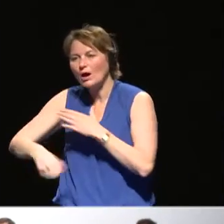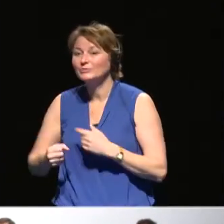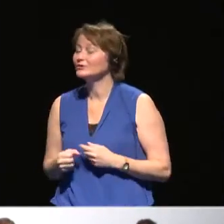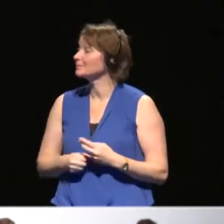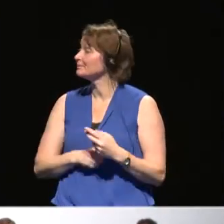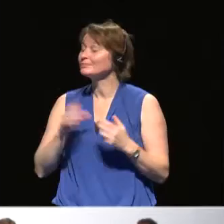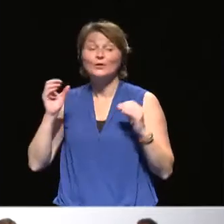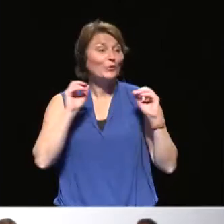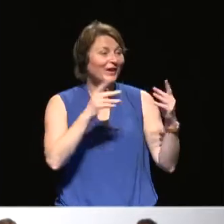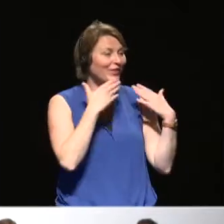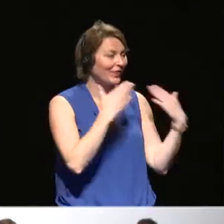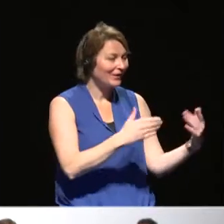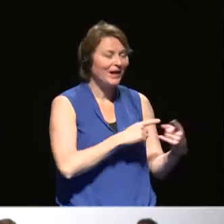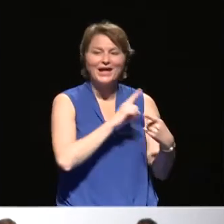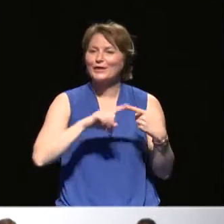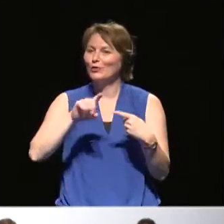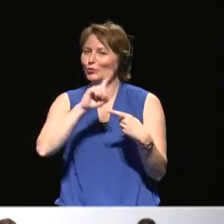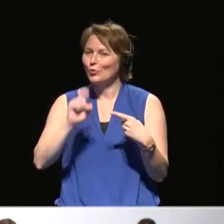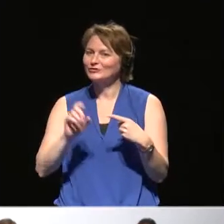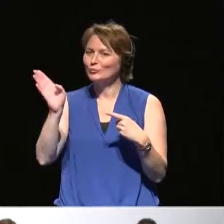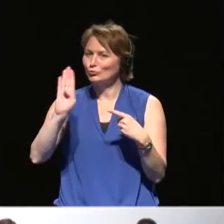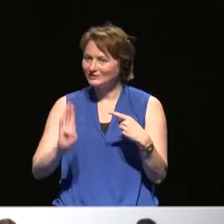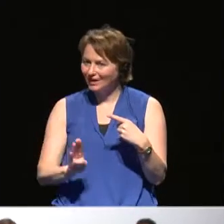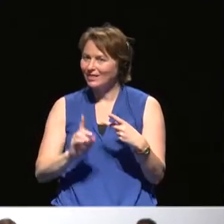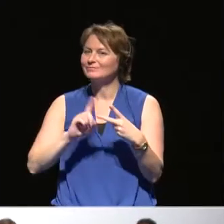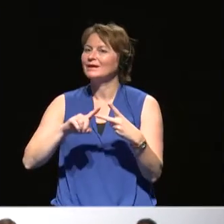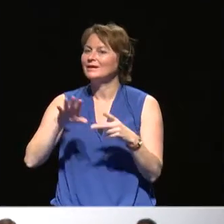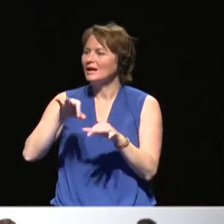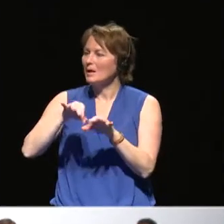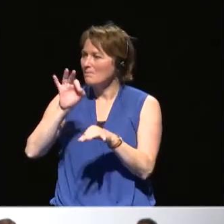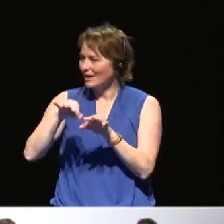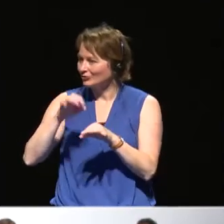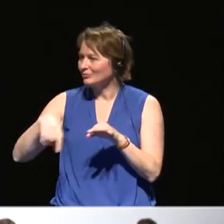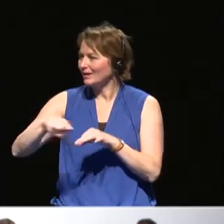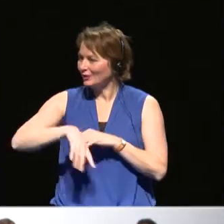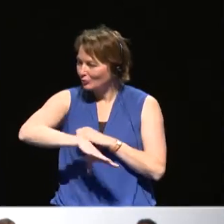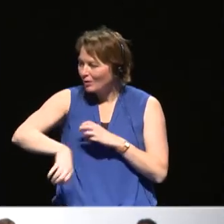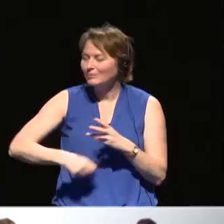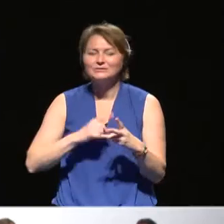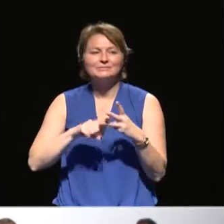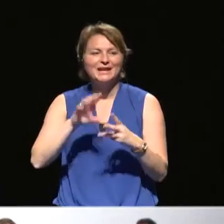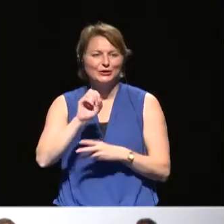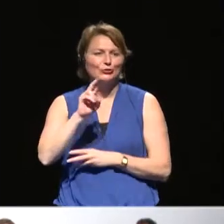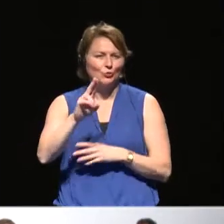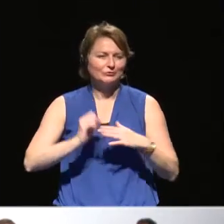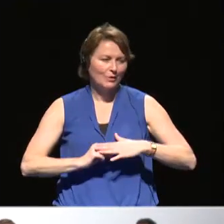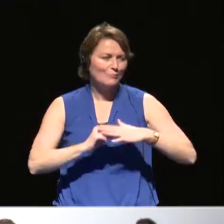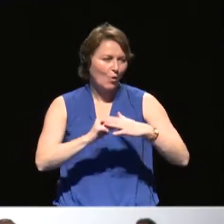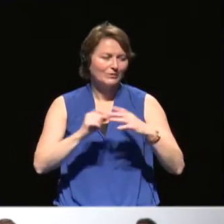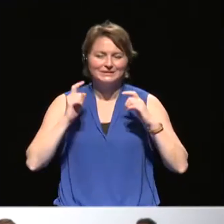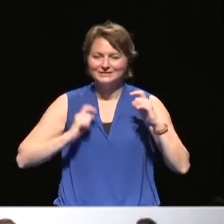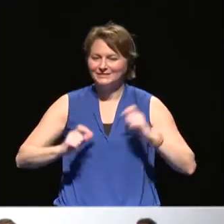question about measuring corruption, and of course the last question about the EU support for civil society. Let